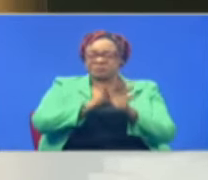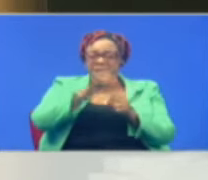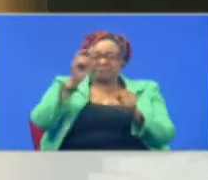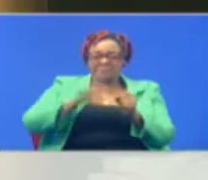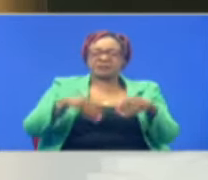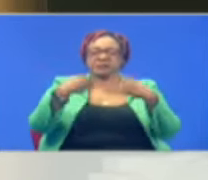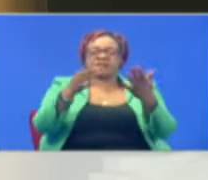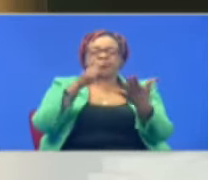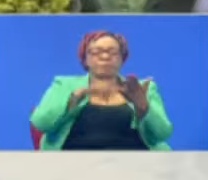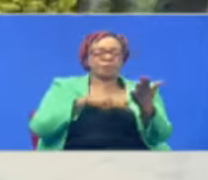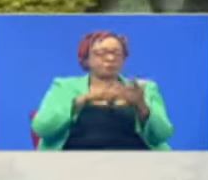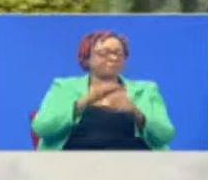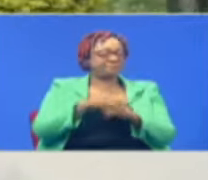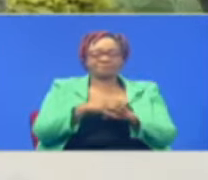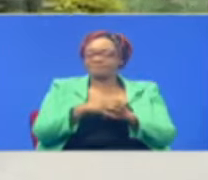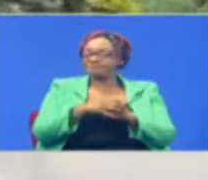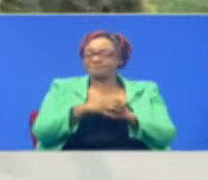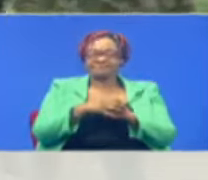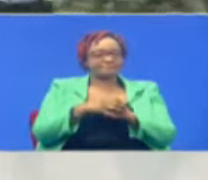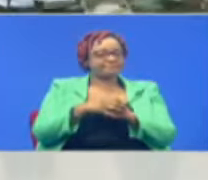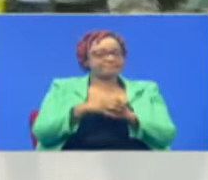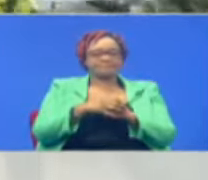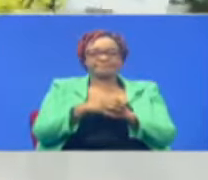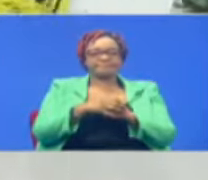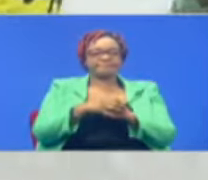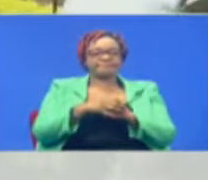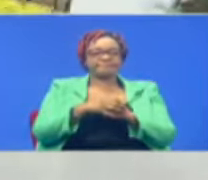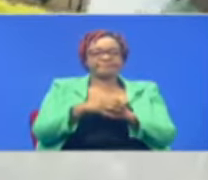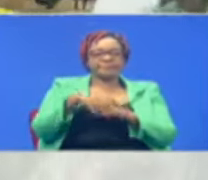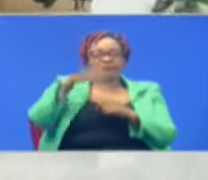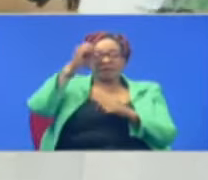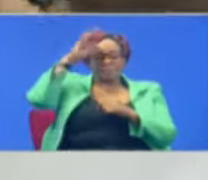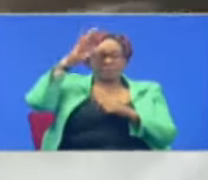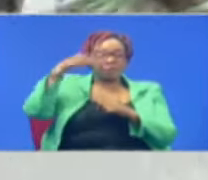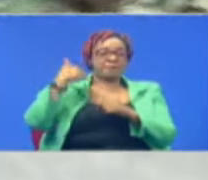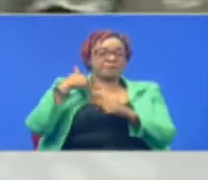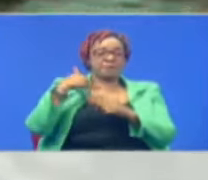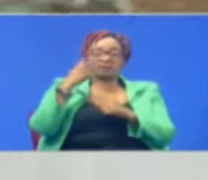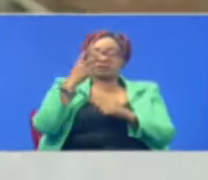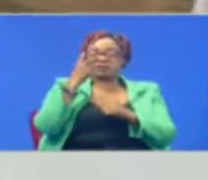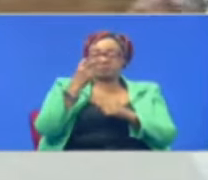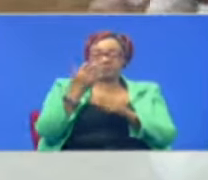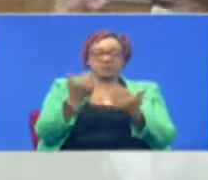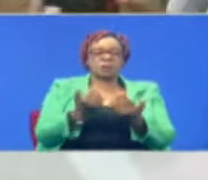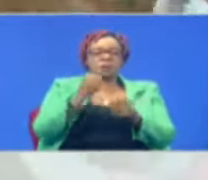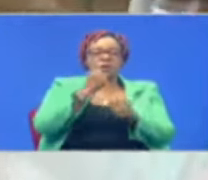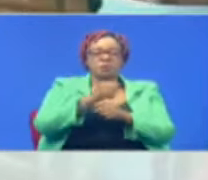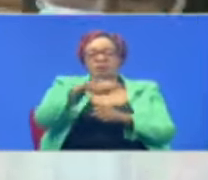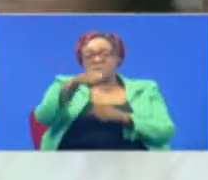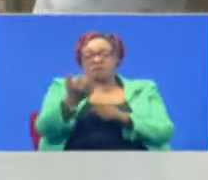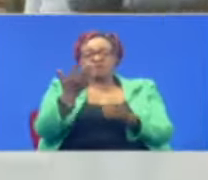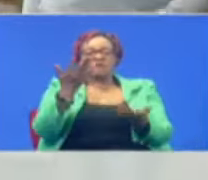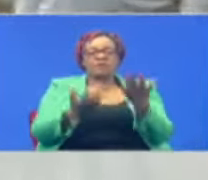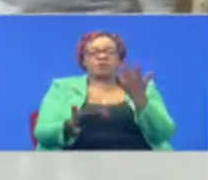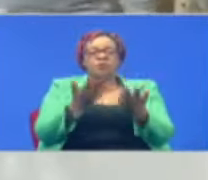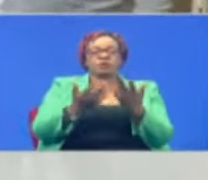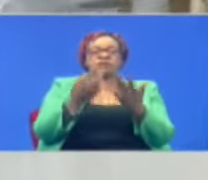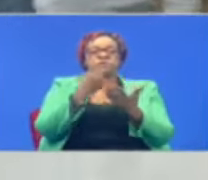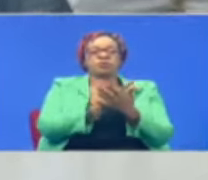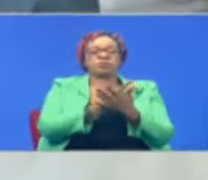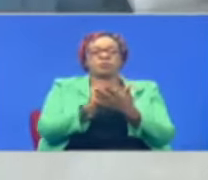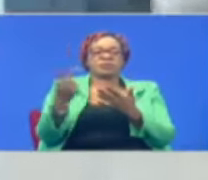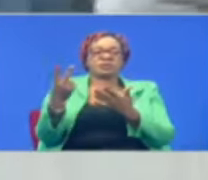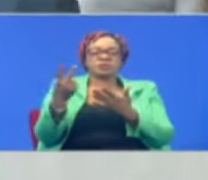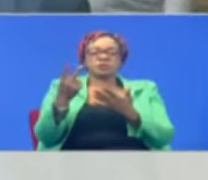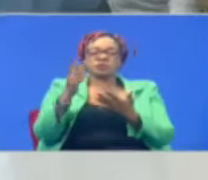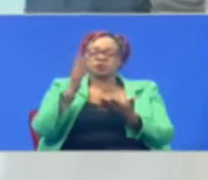report the first day. Kiambu murder suspect Lawrence Warunge will undergo another evaluation in 2 weeks to